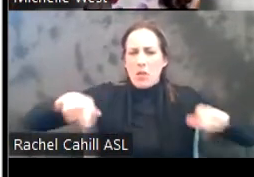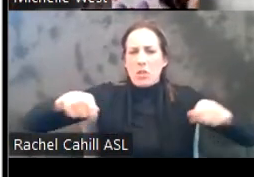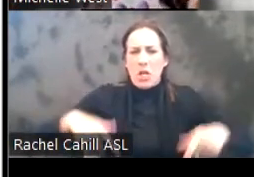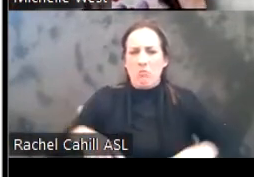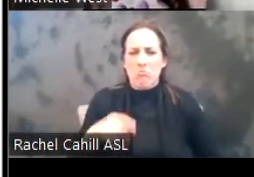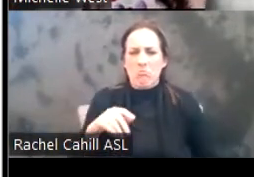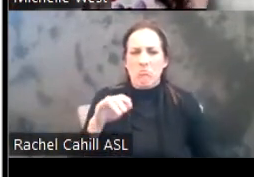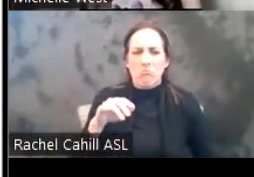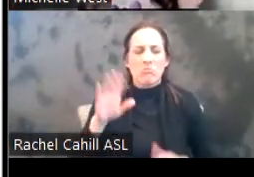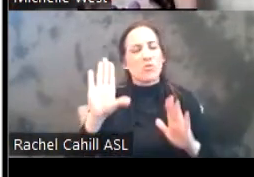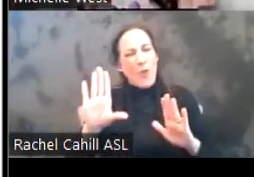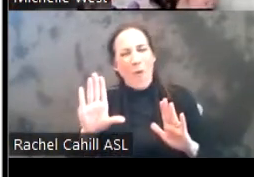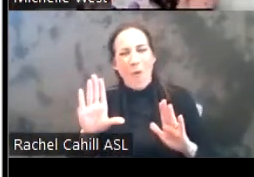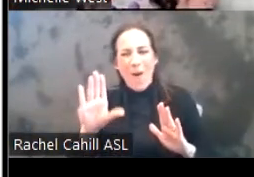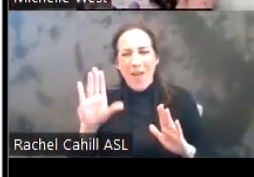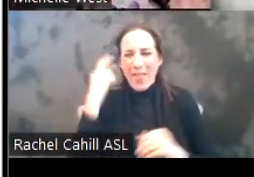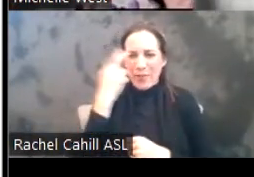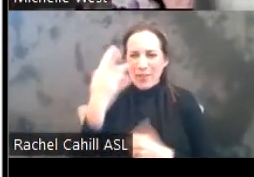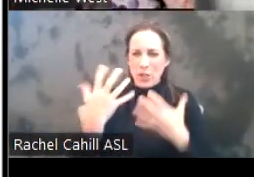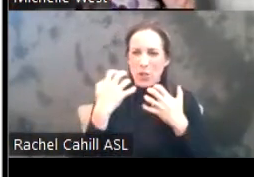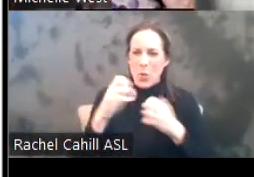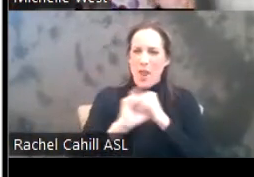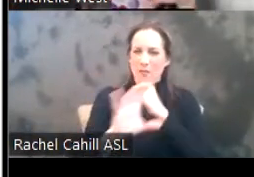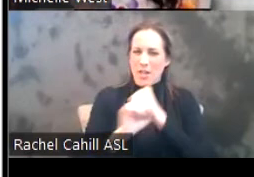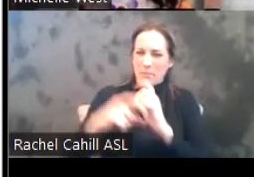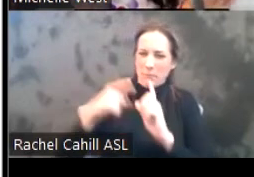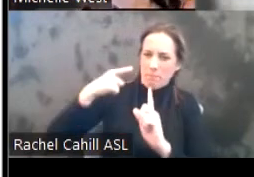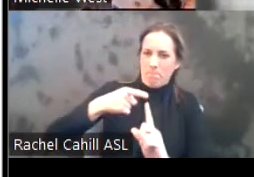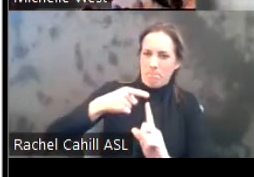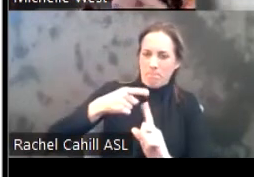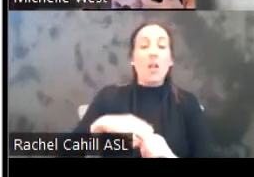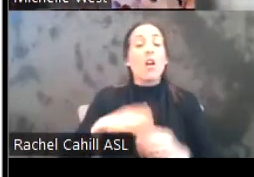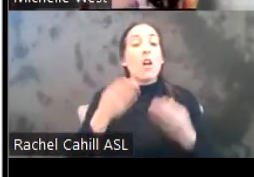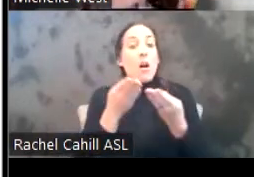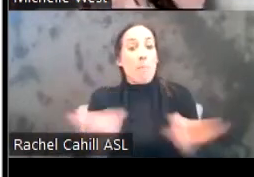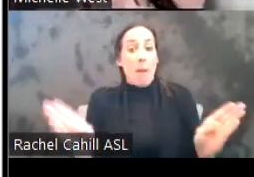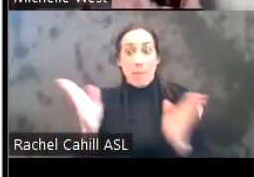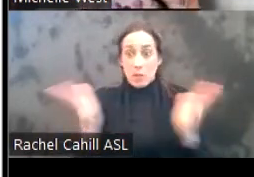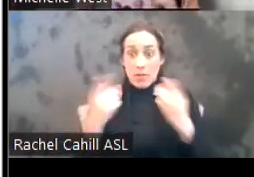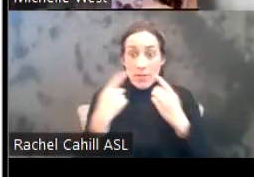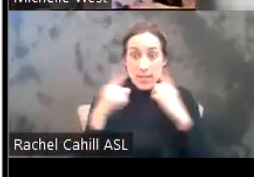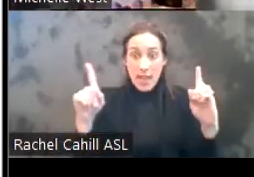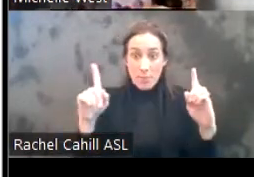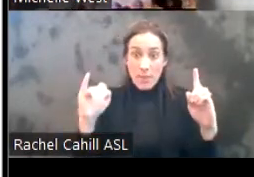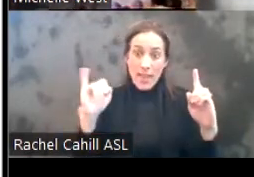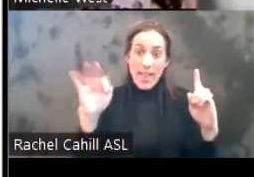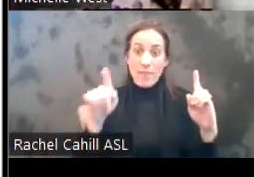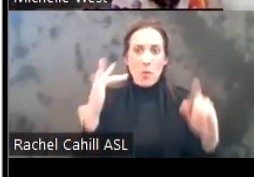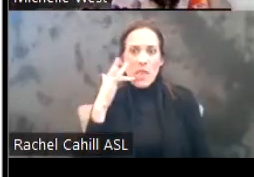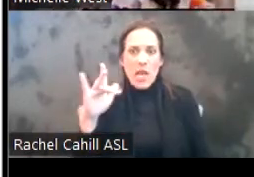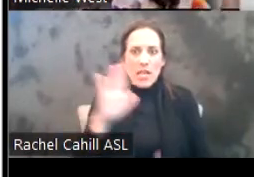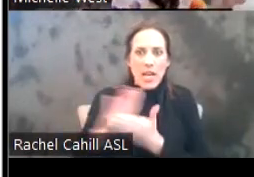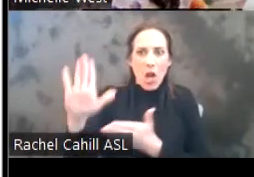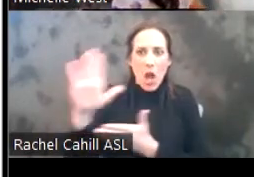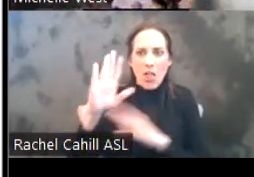So that's why you want your ad to be very succinct. Now, public service announcements, if you're lucky enough to get like a college class to do this